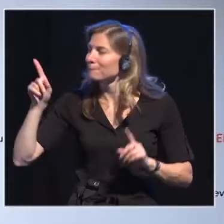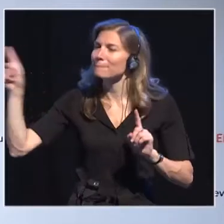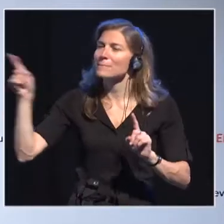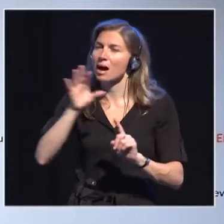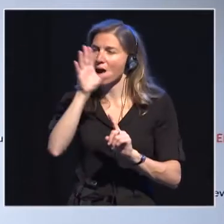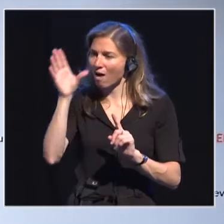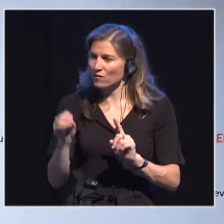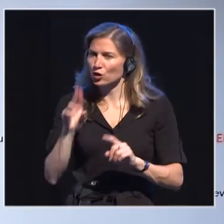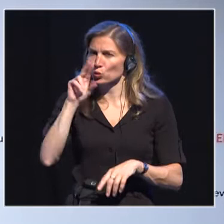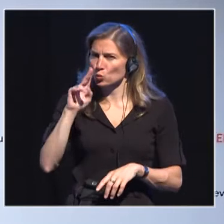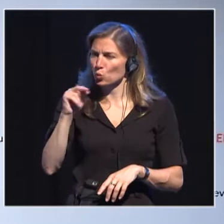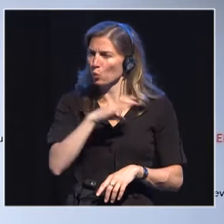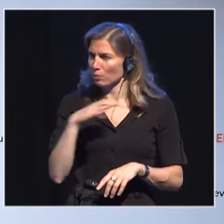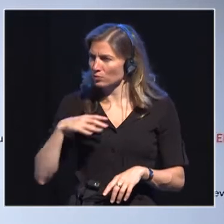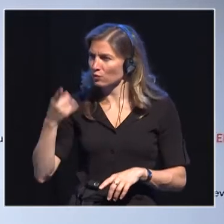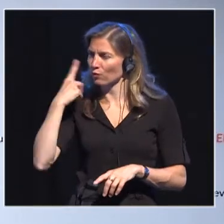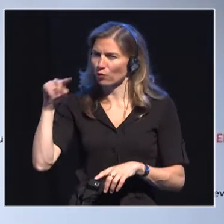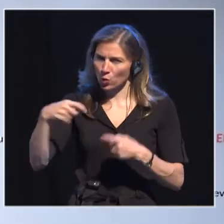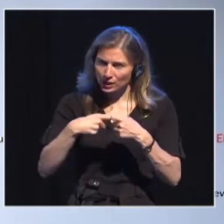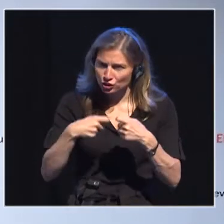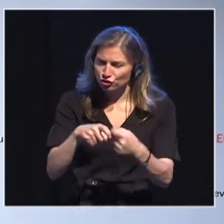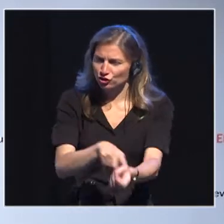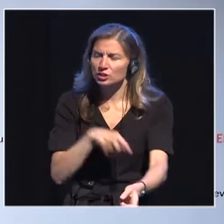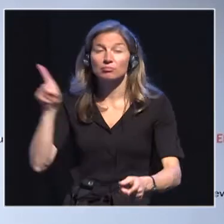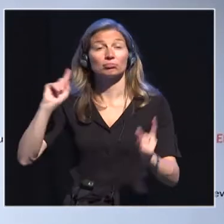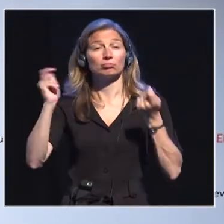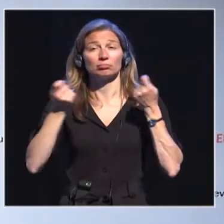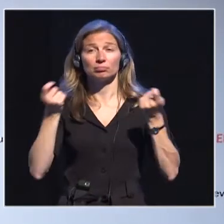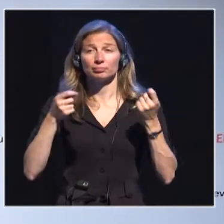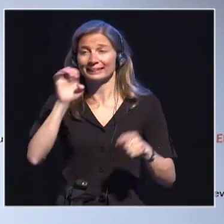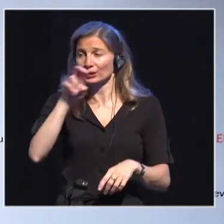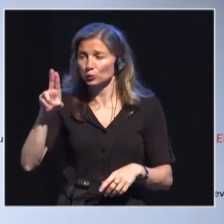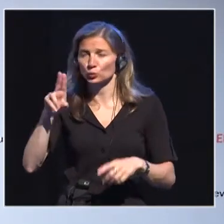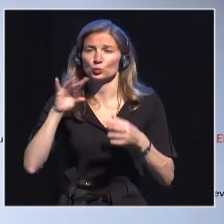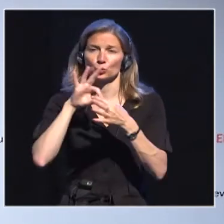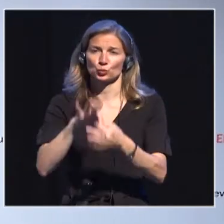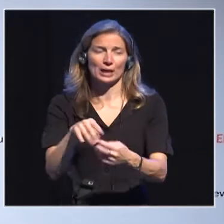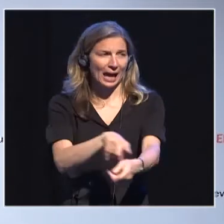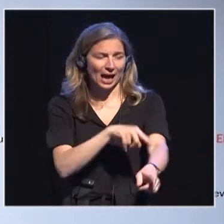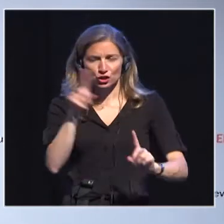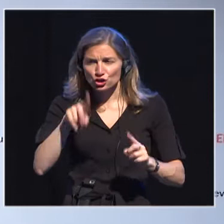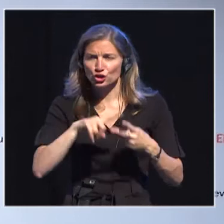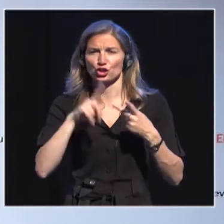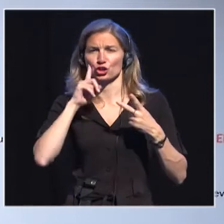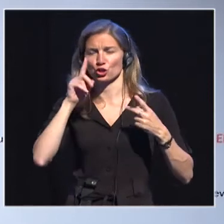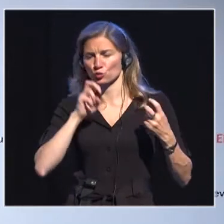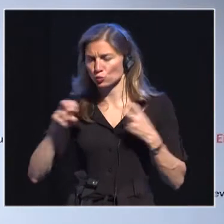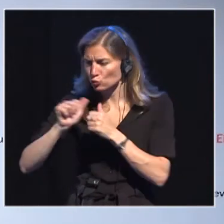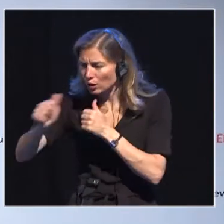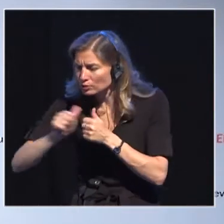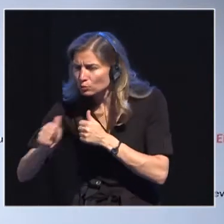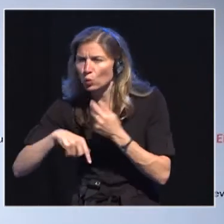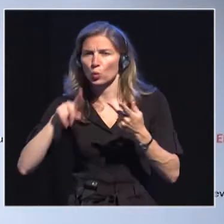Africa Union Commission. She is in charge of the sectors at the AU covering energy, transport, tourism, and